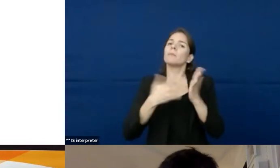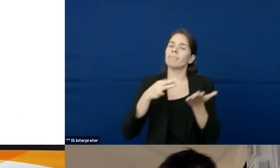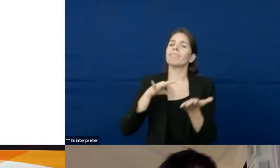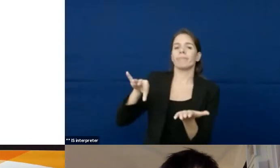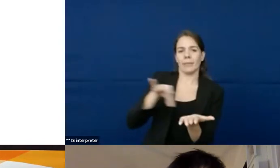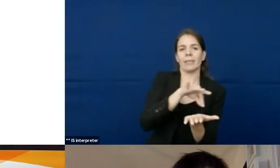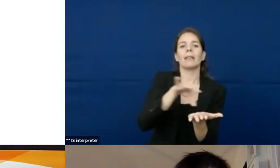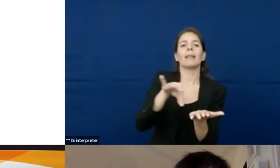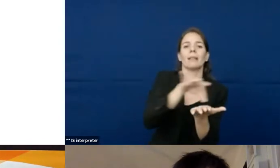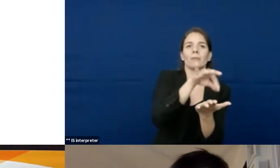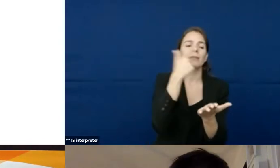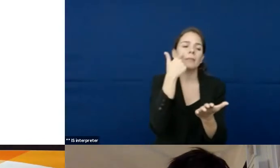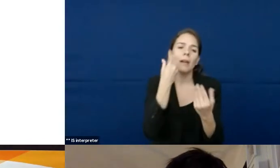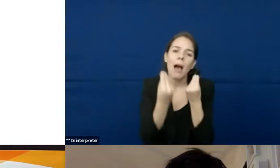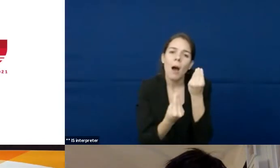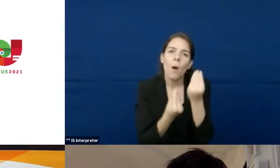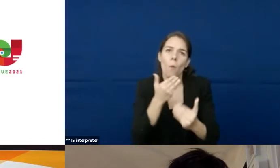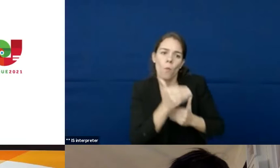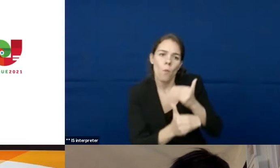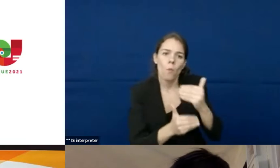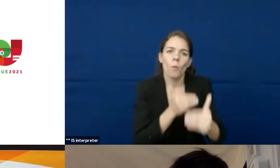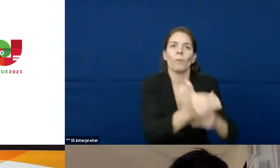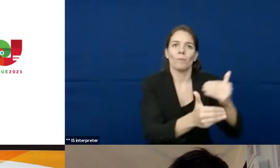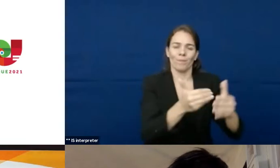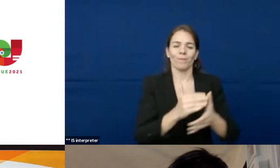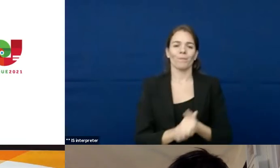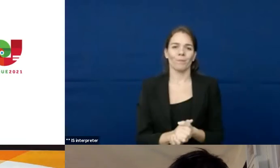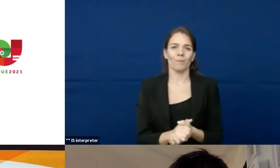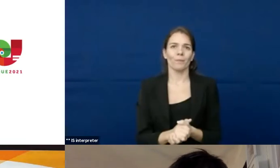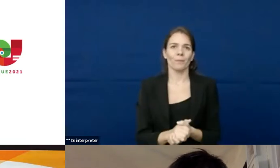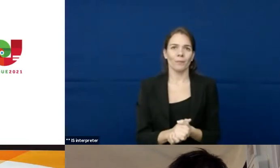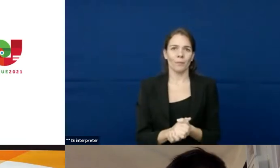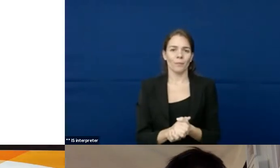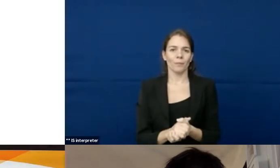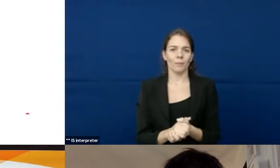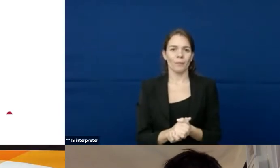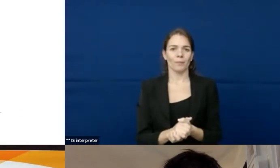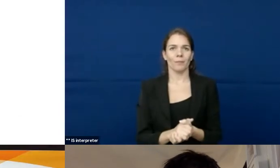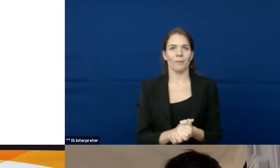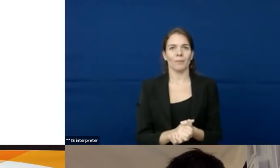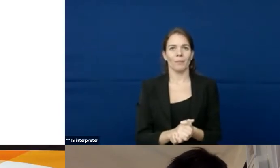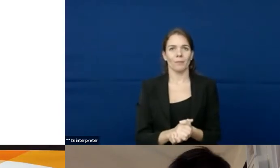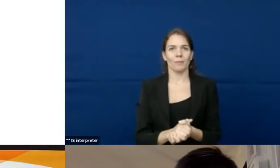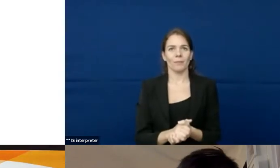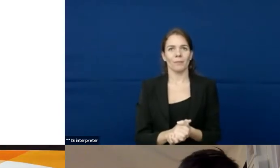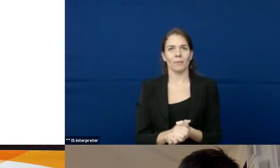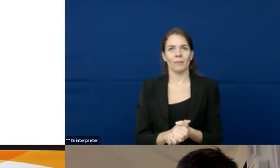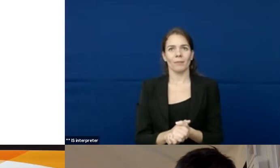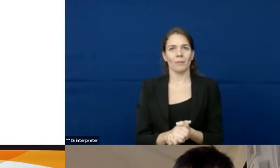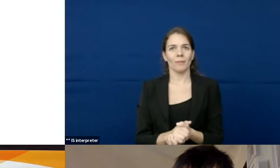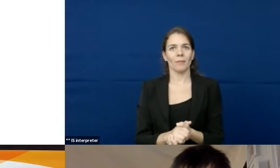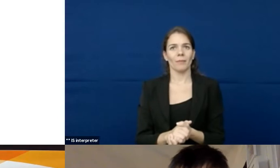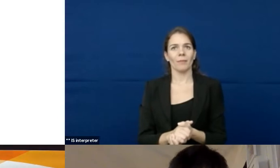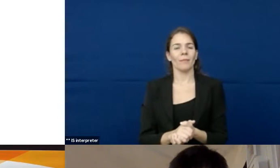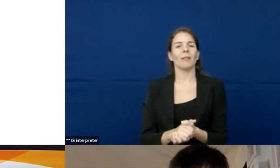go. One more related point on this narrative. All of our conversation about violence against women and gender